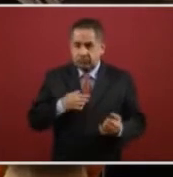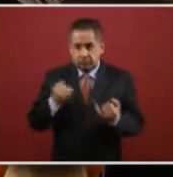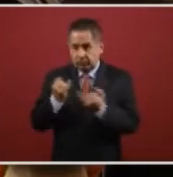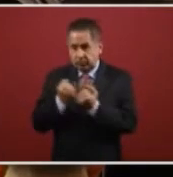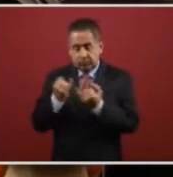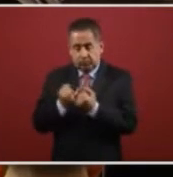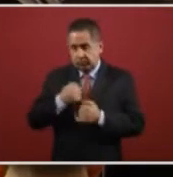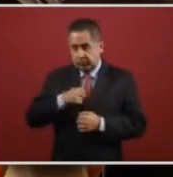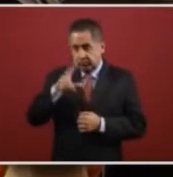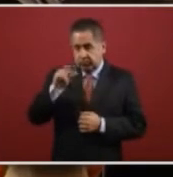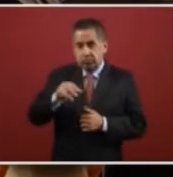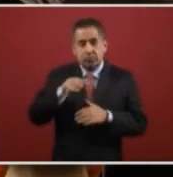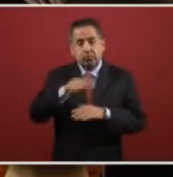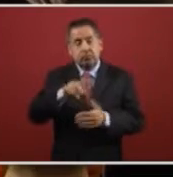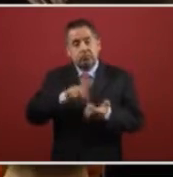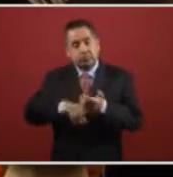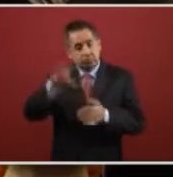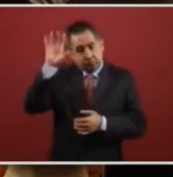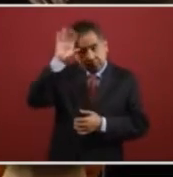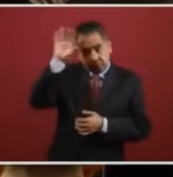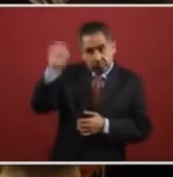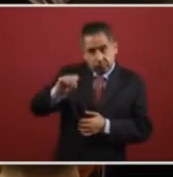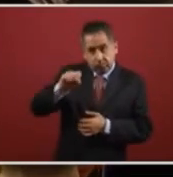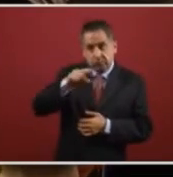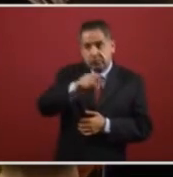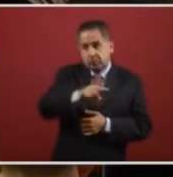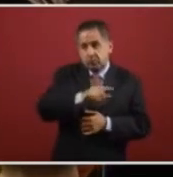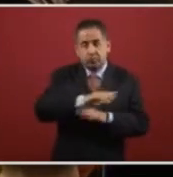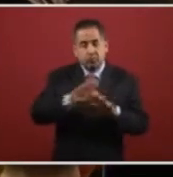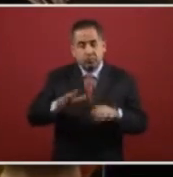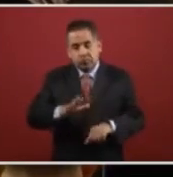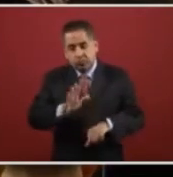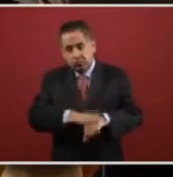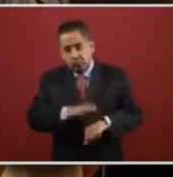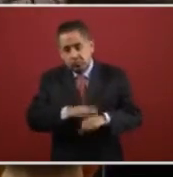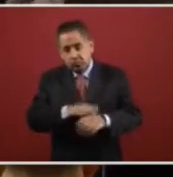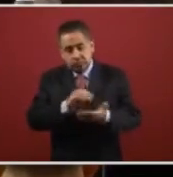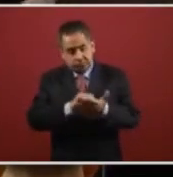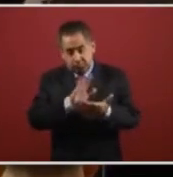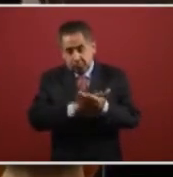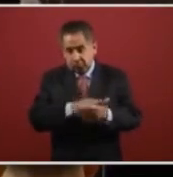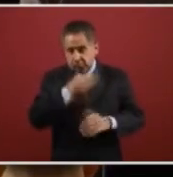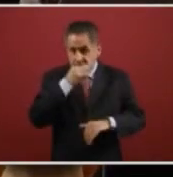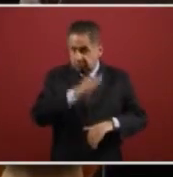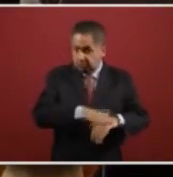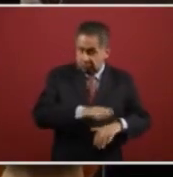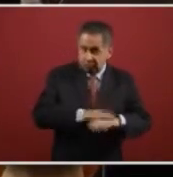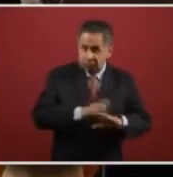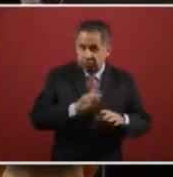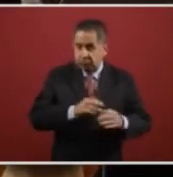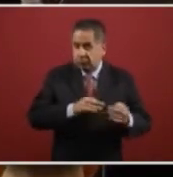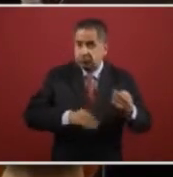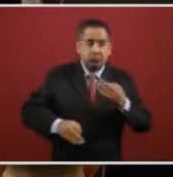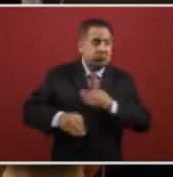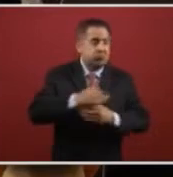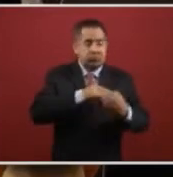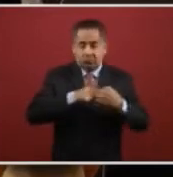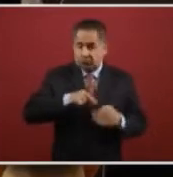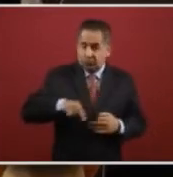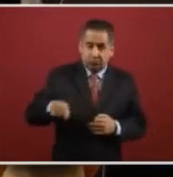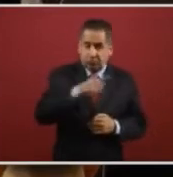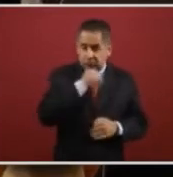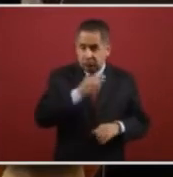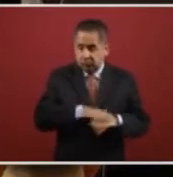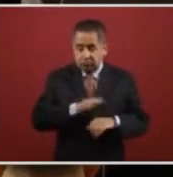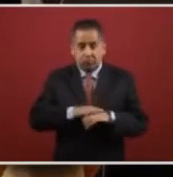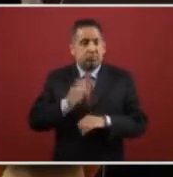So no, we are not the same. Where it has to do with Morelos, it is left to your conscience for